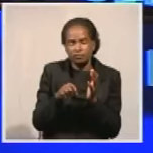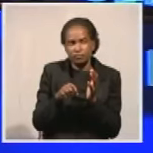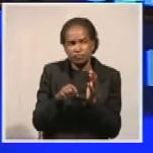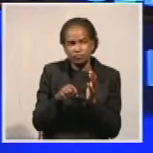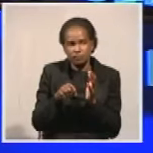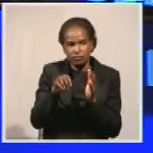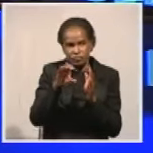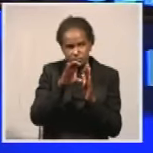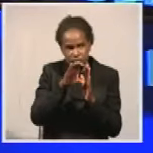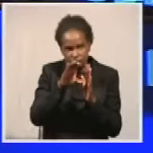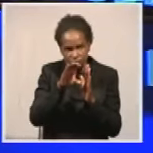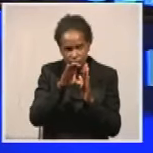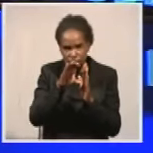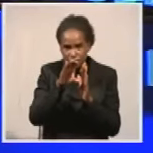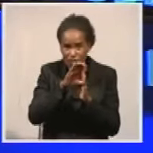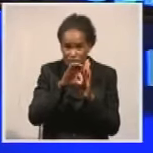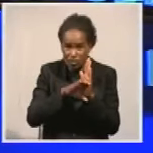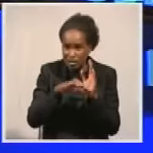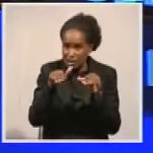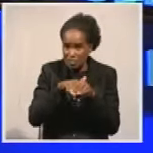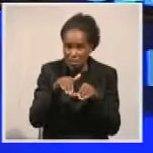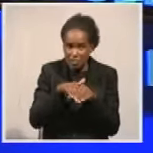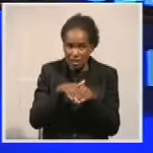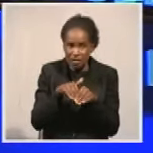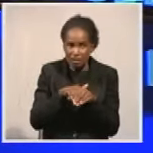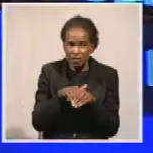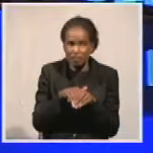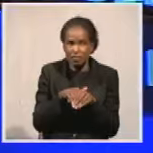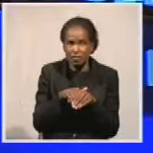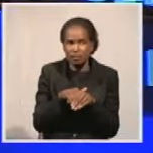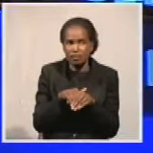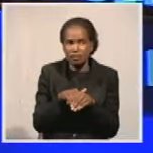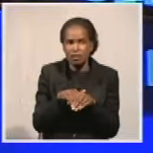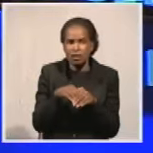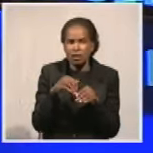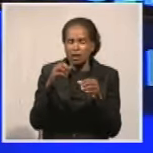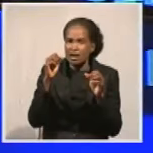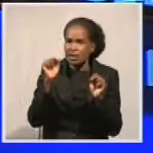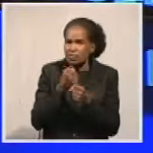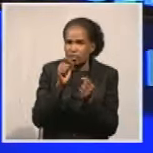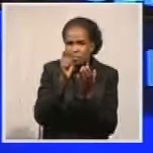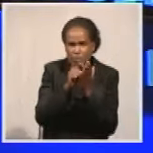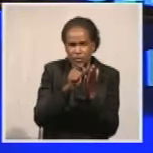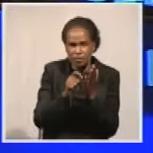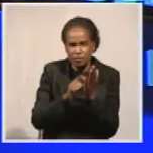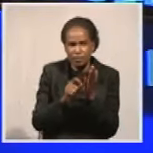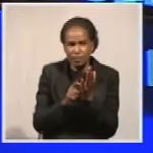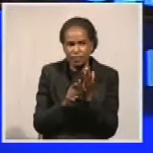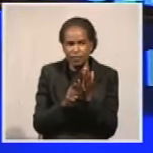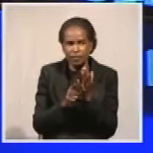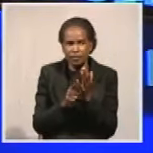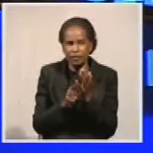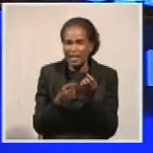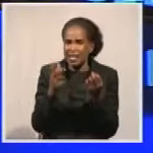could not draft, you know, a document. The people were too many to find